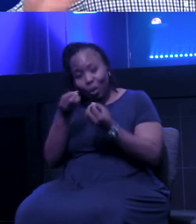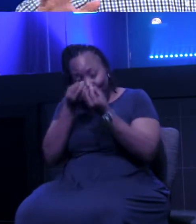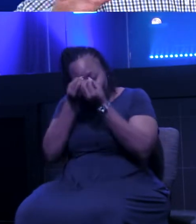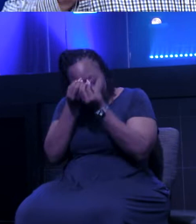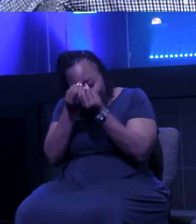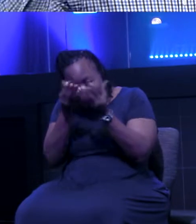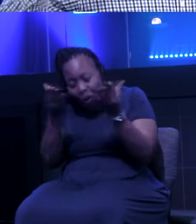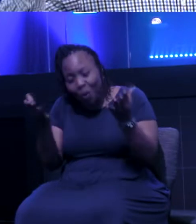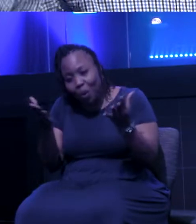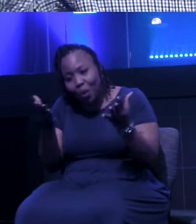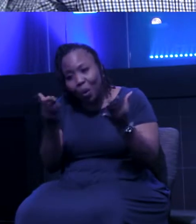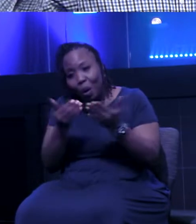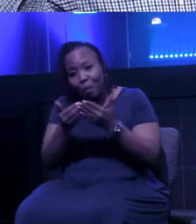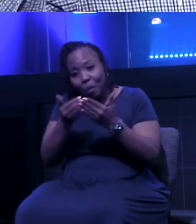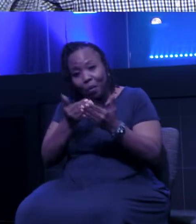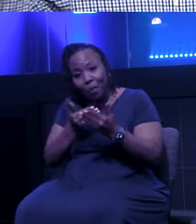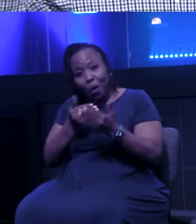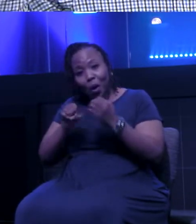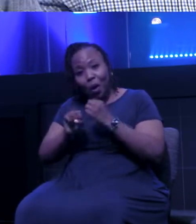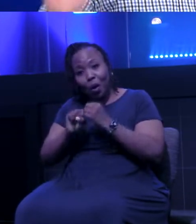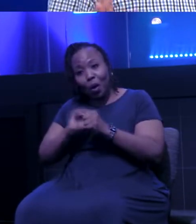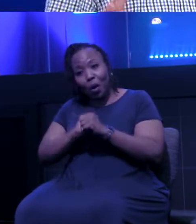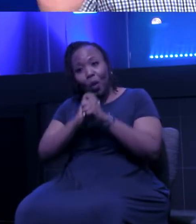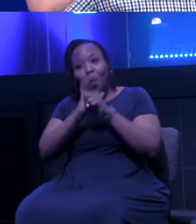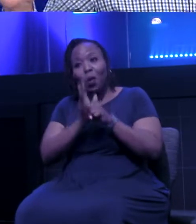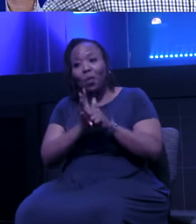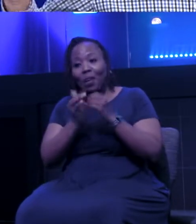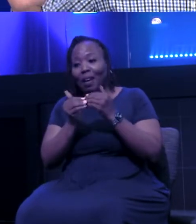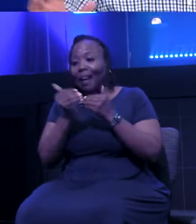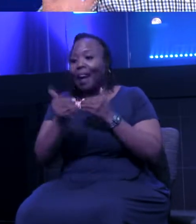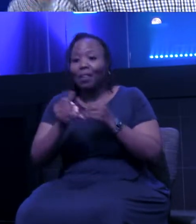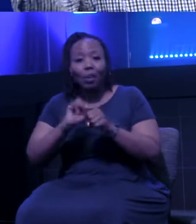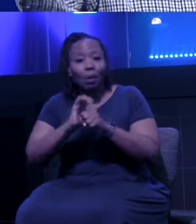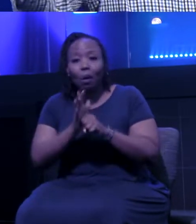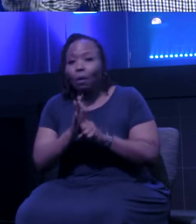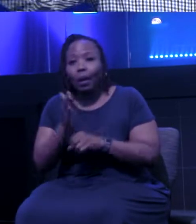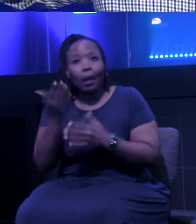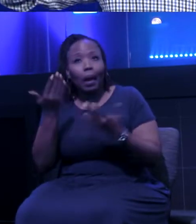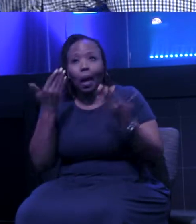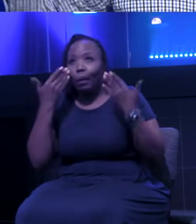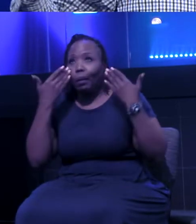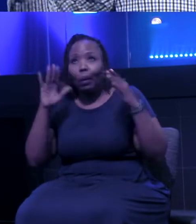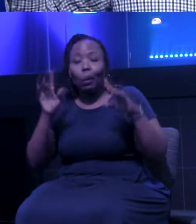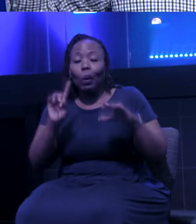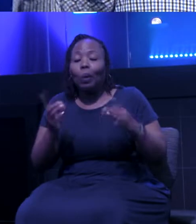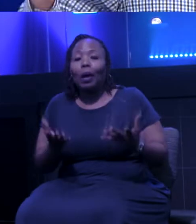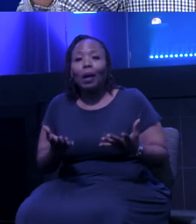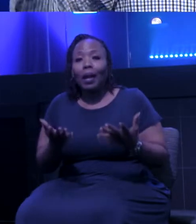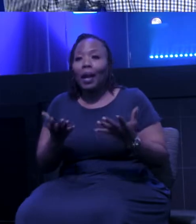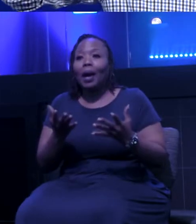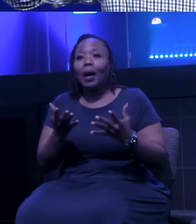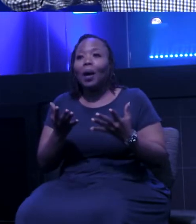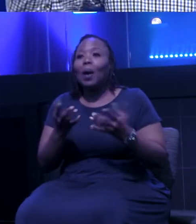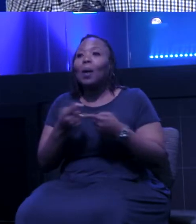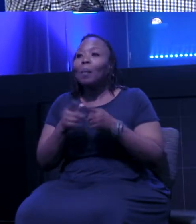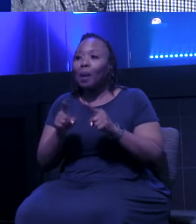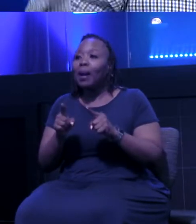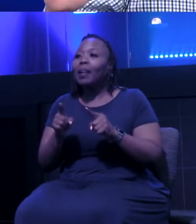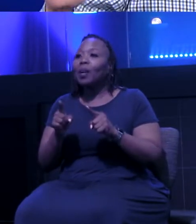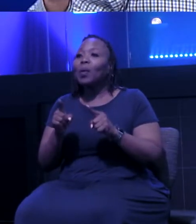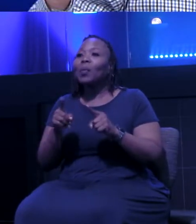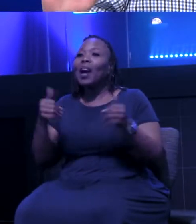COVID, post-COVID, I don't know if we're post-COVID, I'm not sure exactly what we are right now, but I can tell you what we are. We're at a